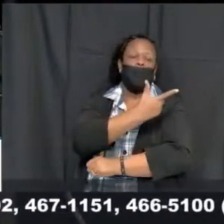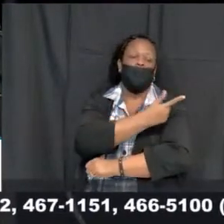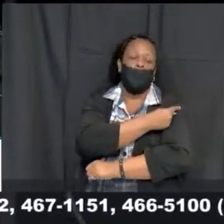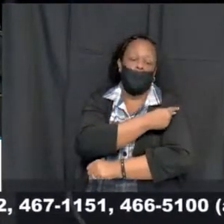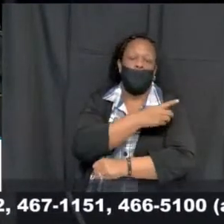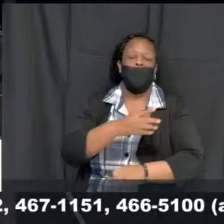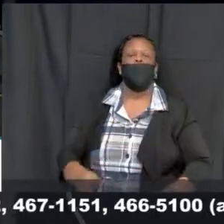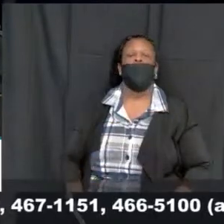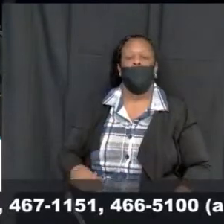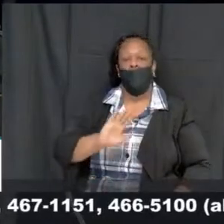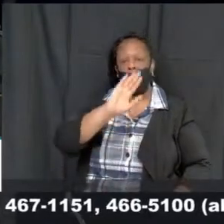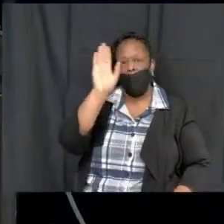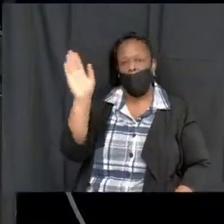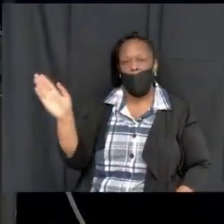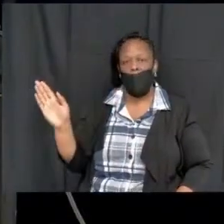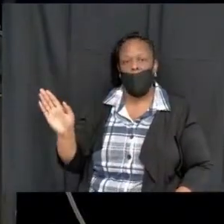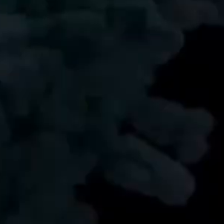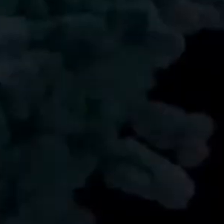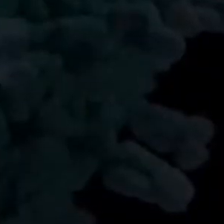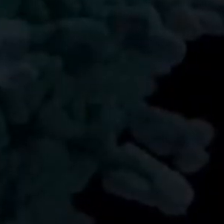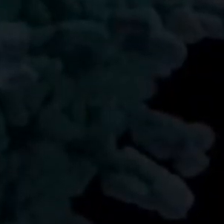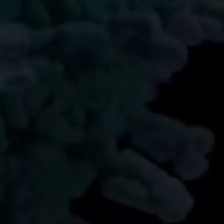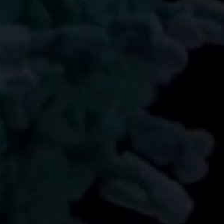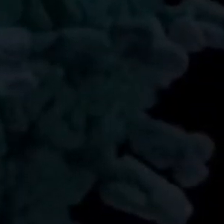am Les Roy Williams. See you next week.